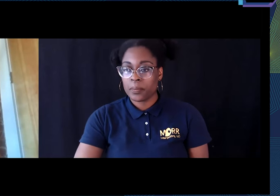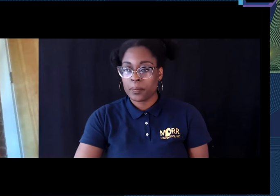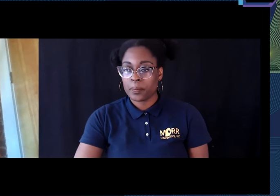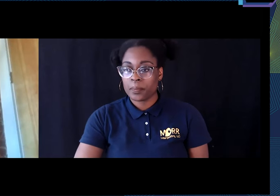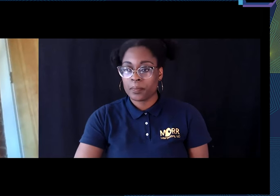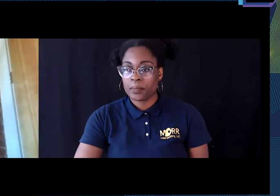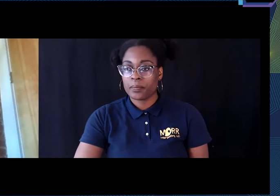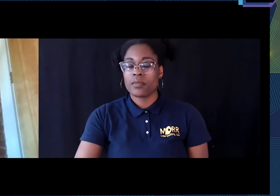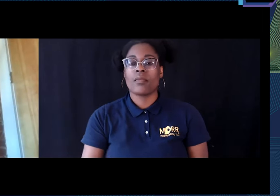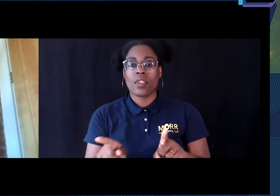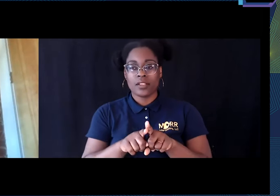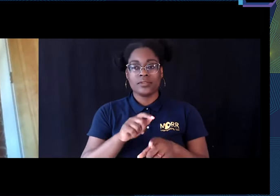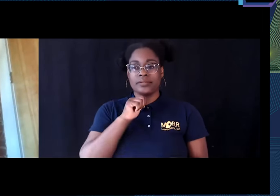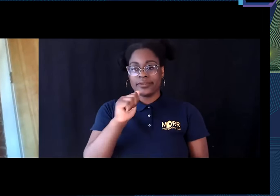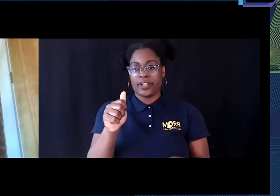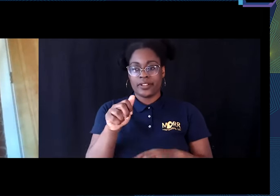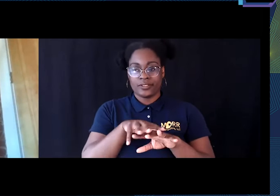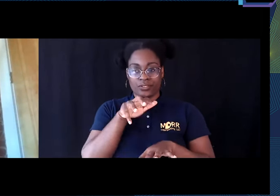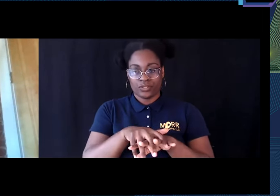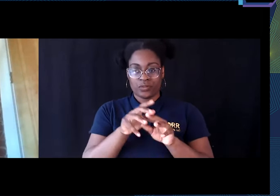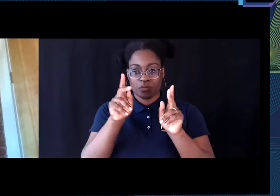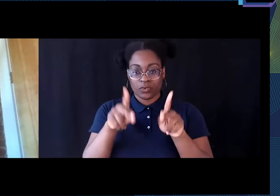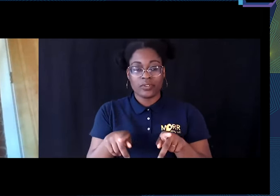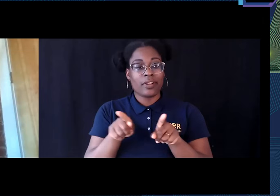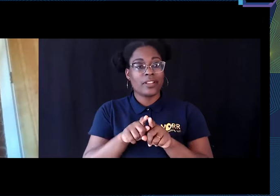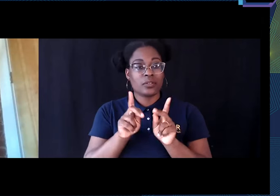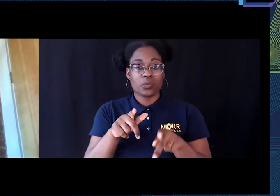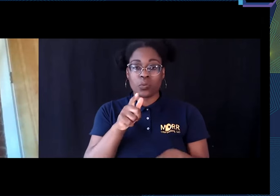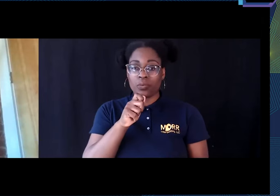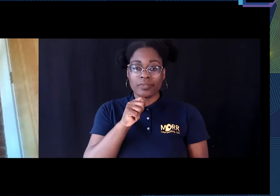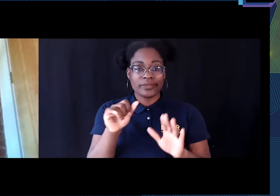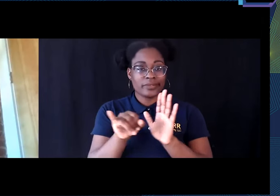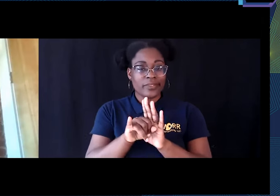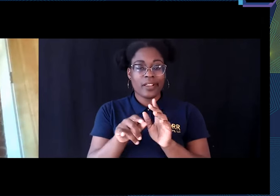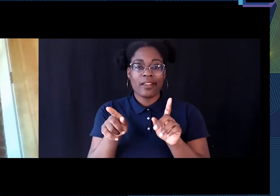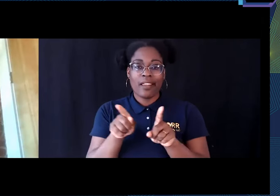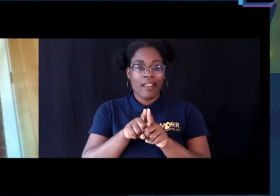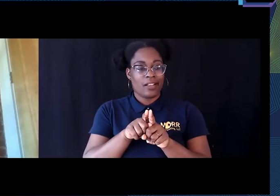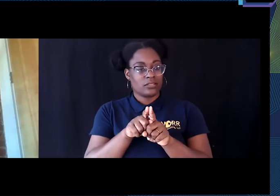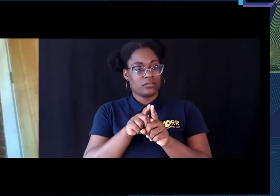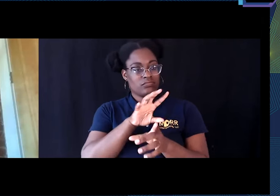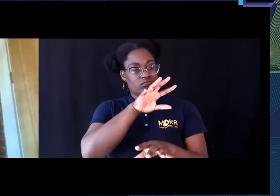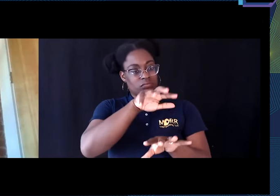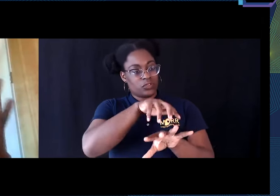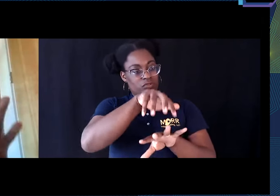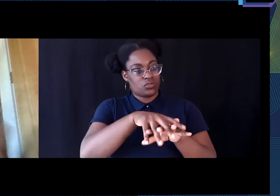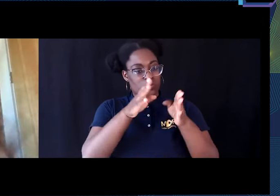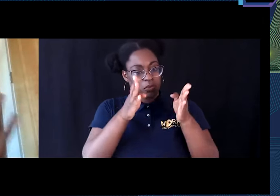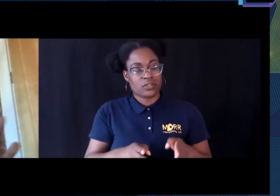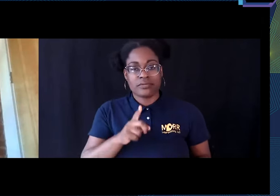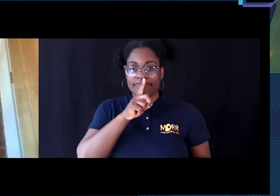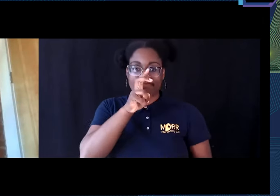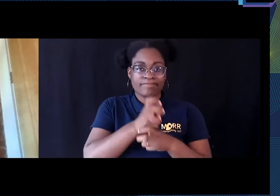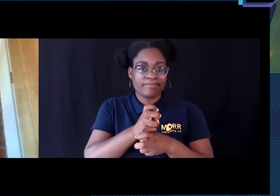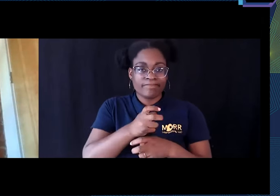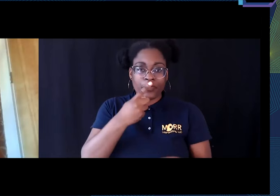as a non-Indigenous person, as a person who doesn't identify as part of an Indigenous community, this is very difficult for me to like answer. And so I